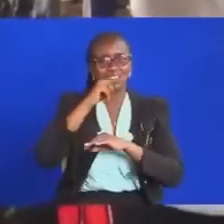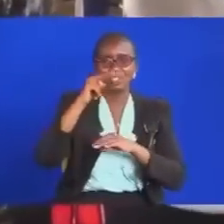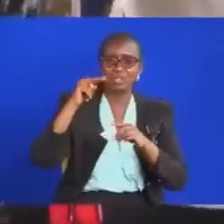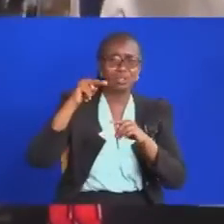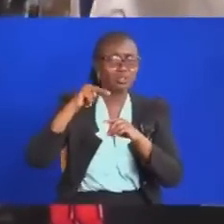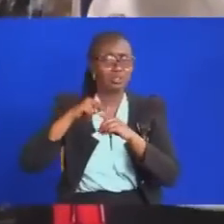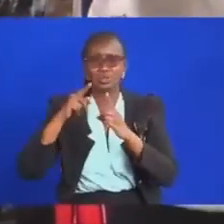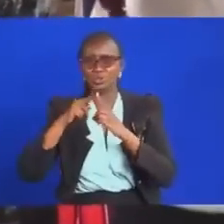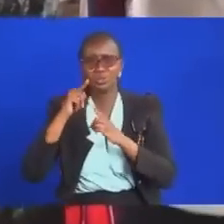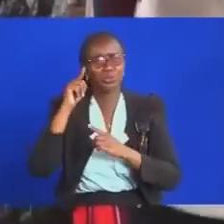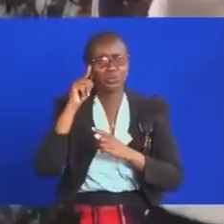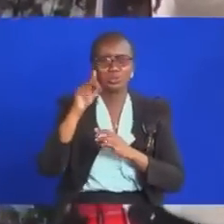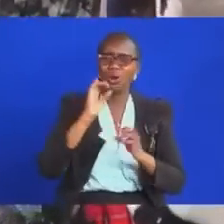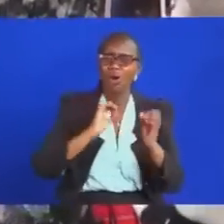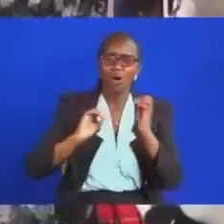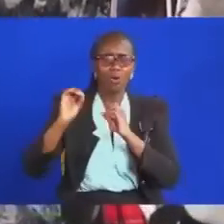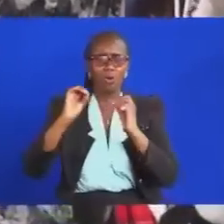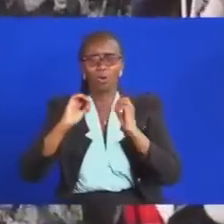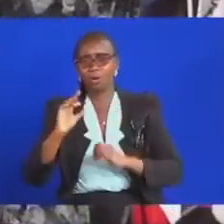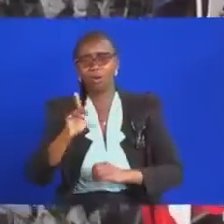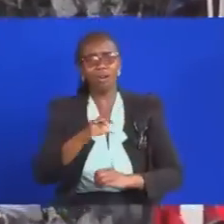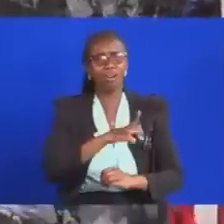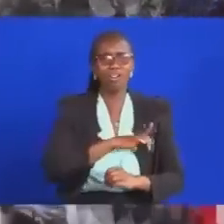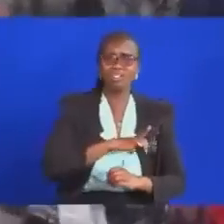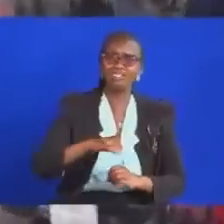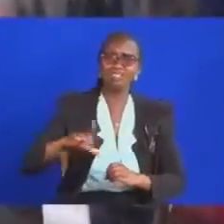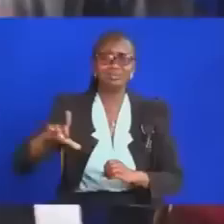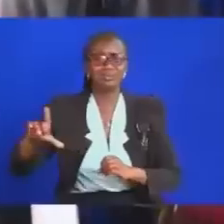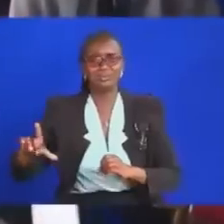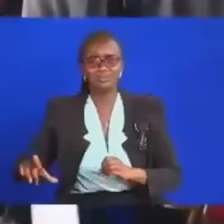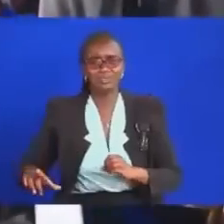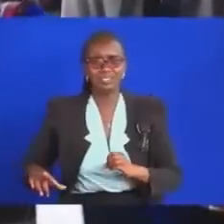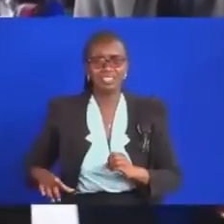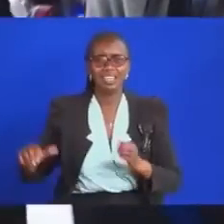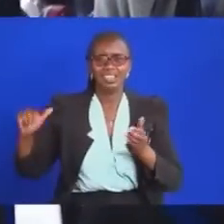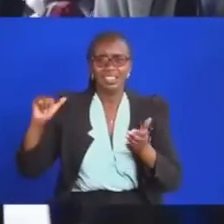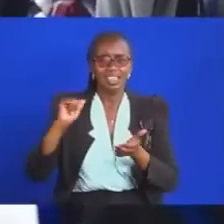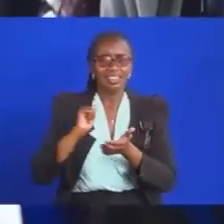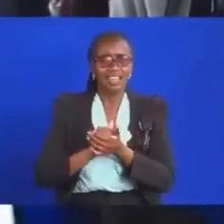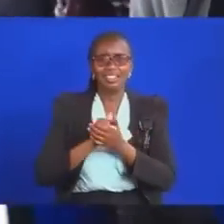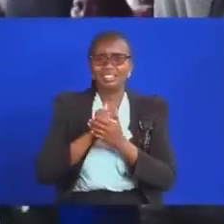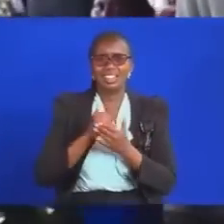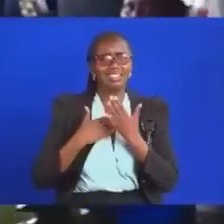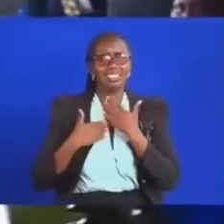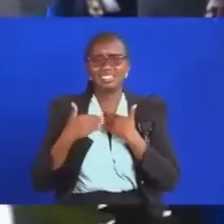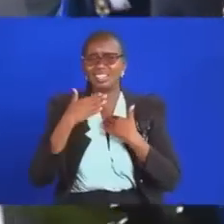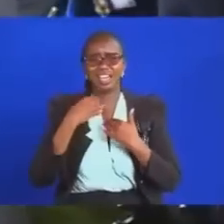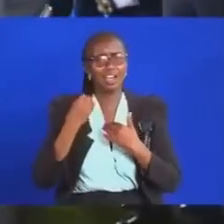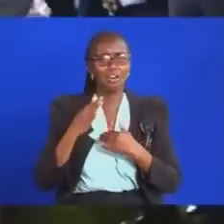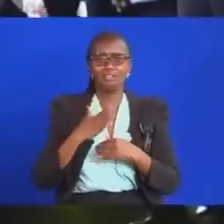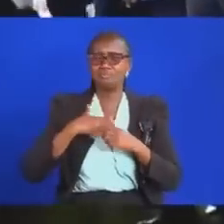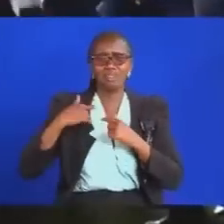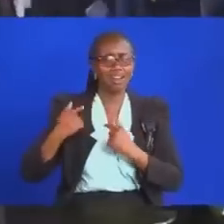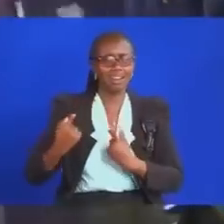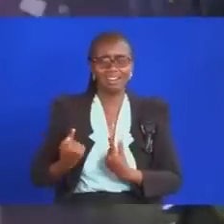you, O Lord. That's the cry of my